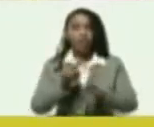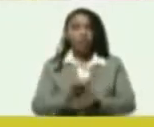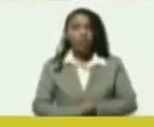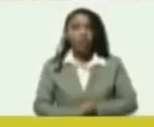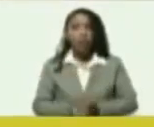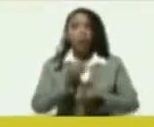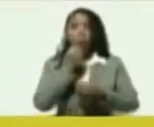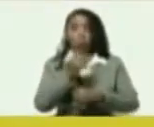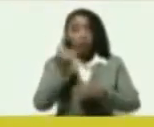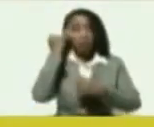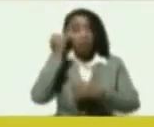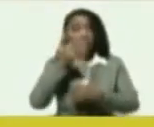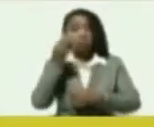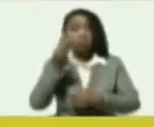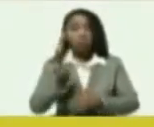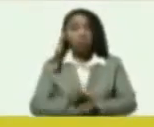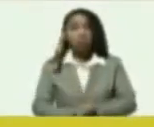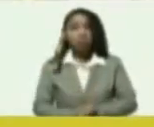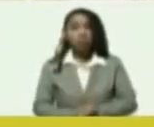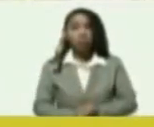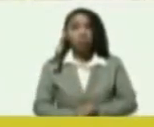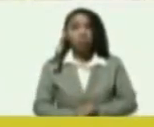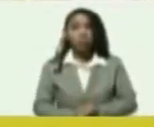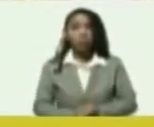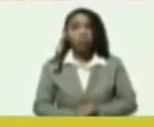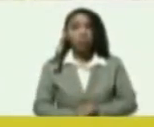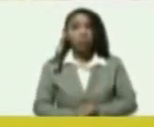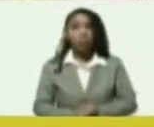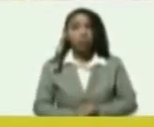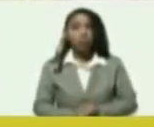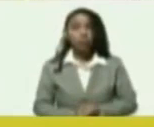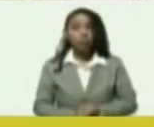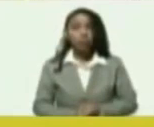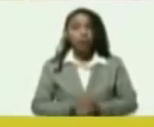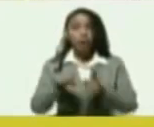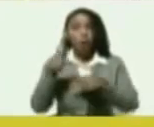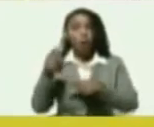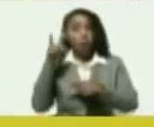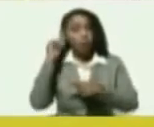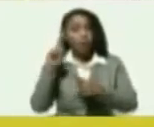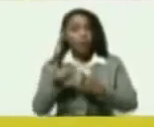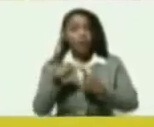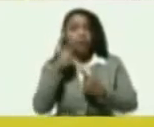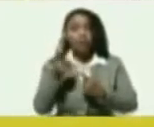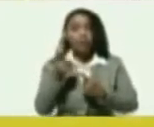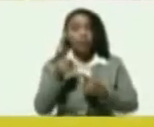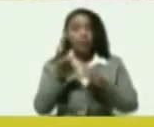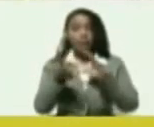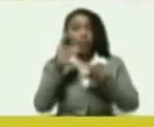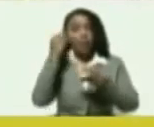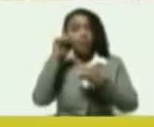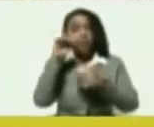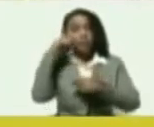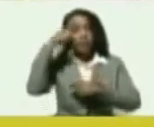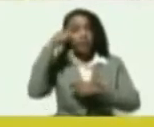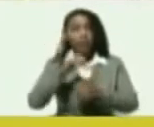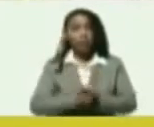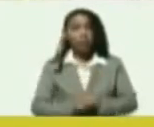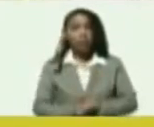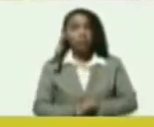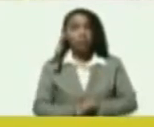Very good idea. Meet Villadel. This is a very good idea. Nancy Perez writes over here. She sends a